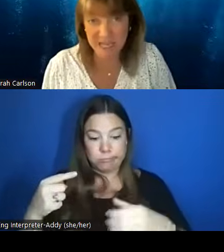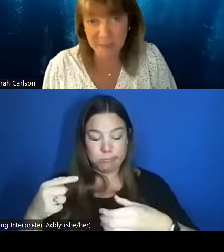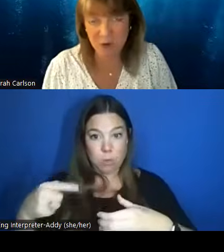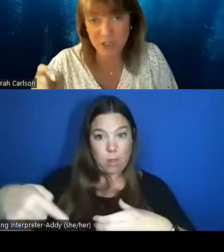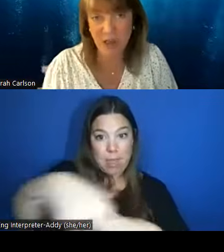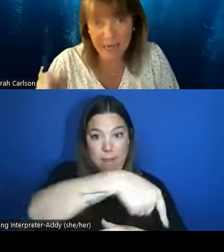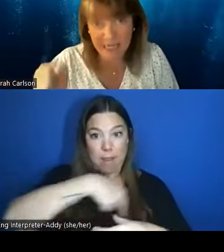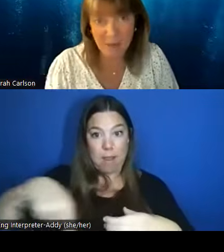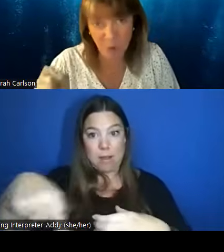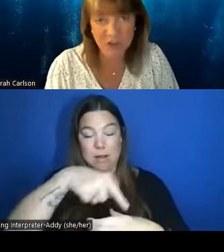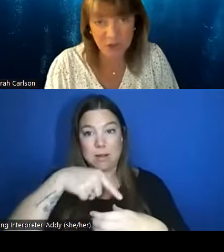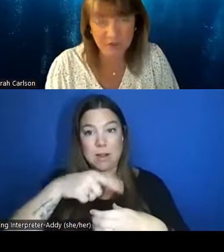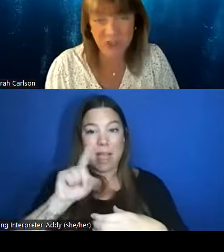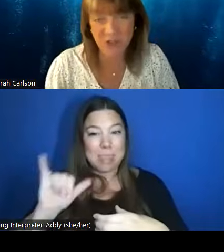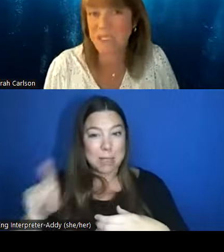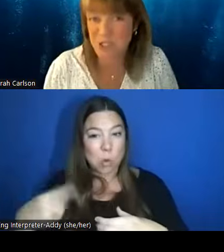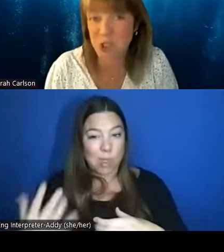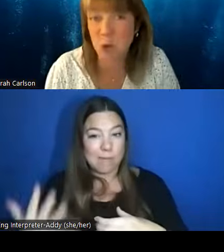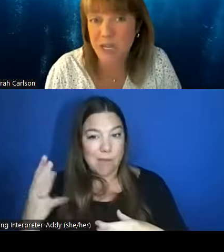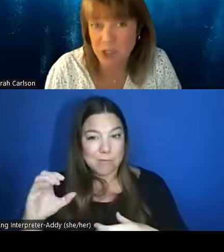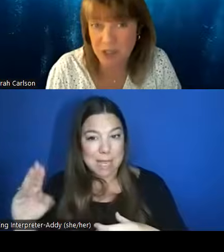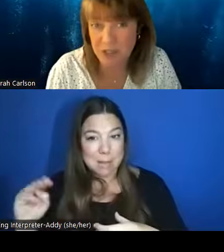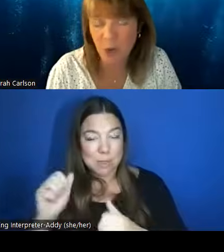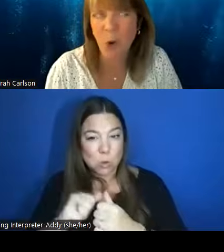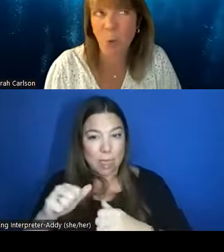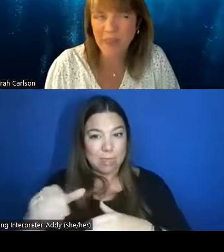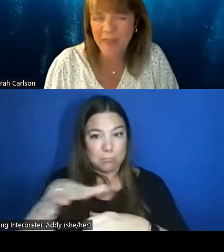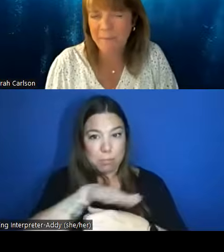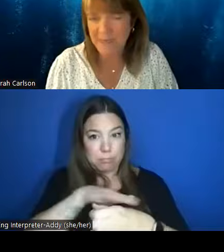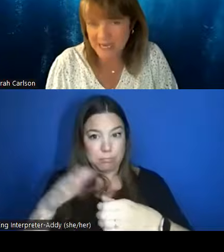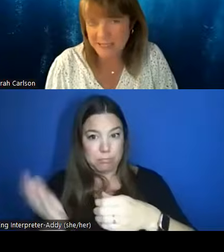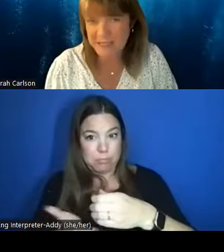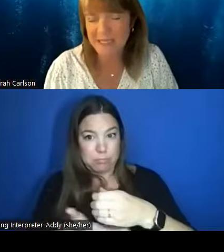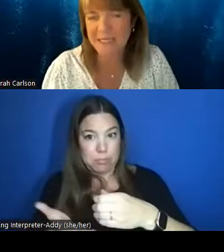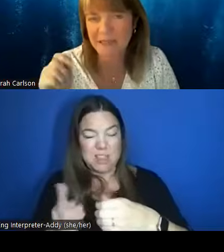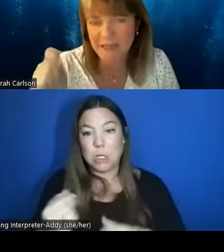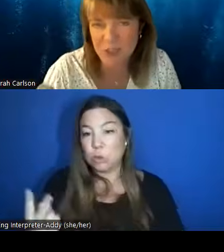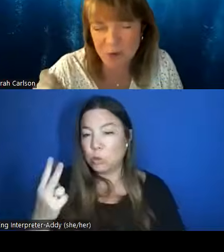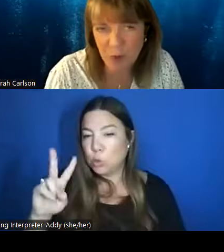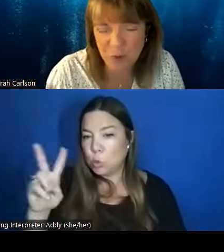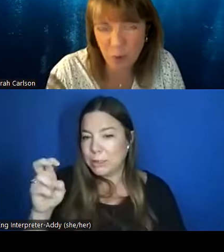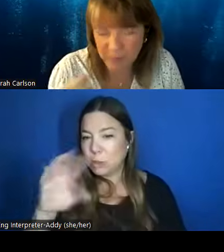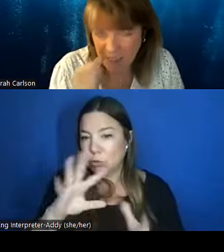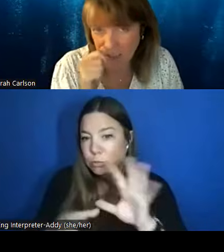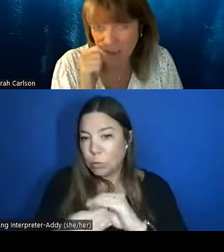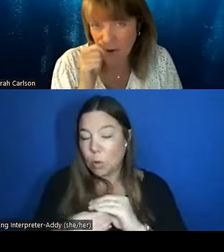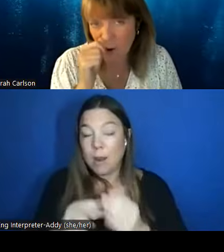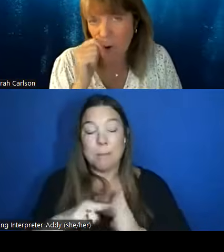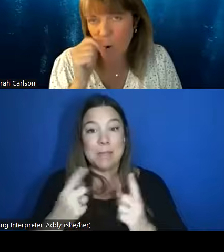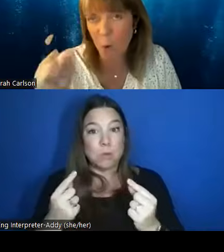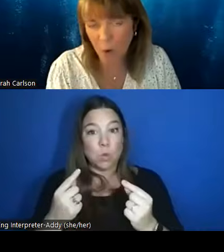5 centimeters on any one surface. So that's about 2 inches. What that means is that these drums were